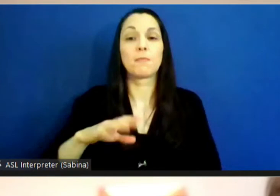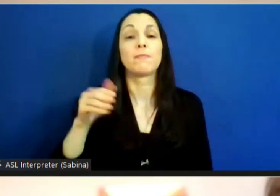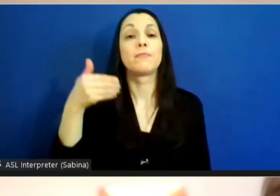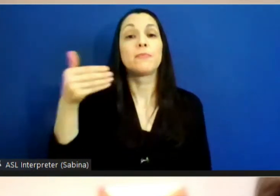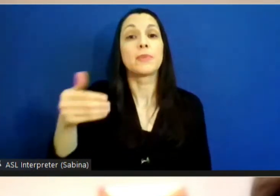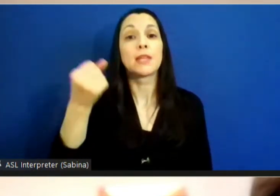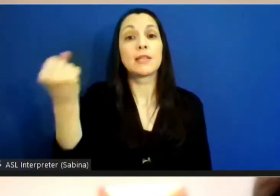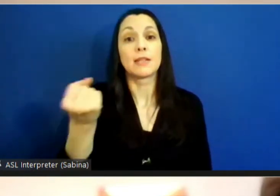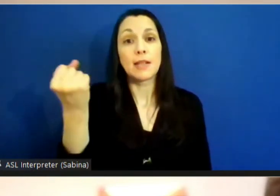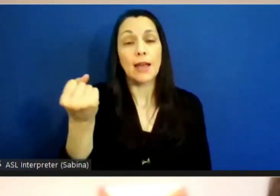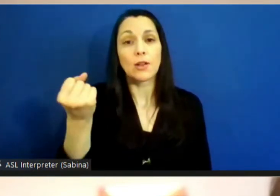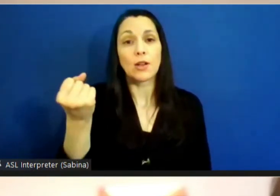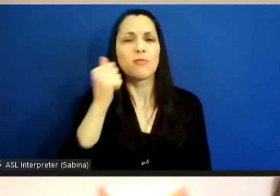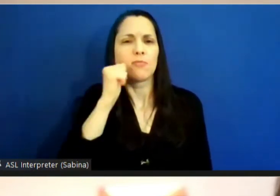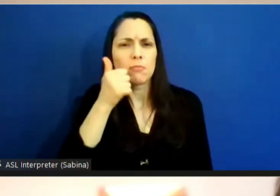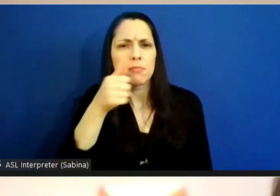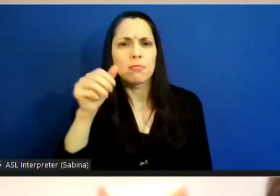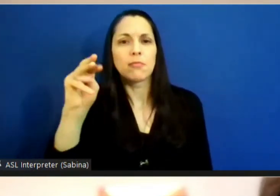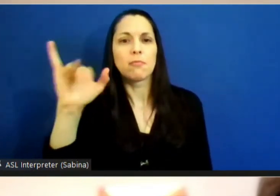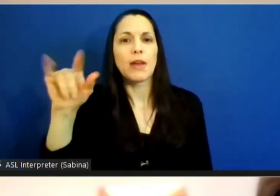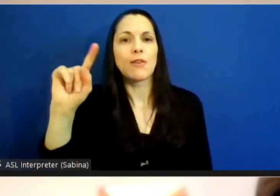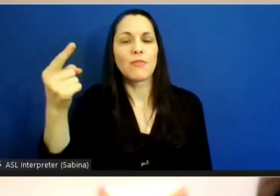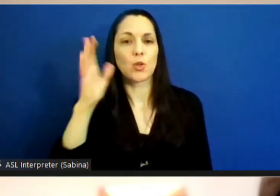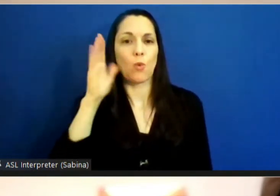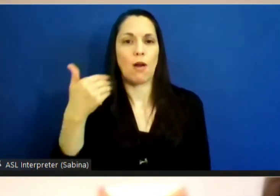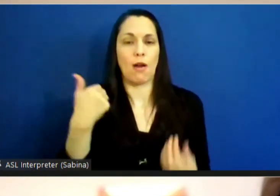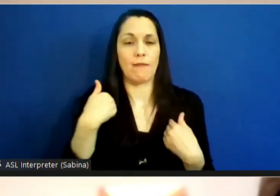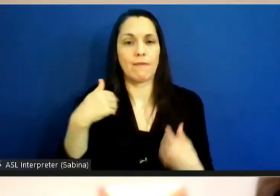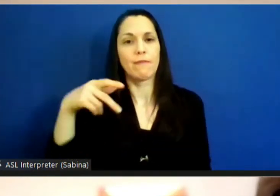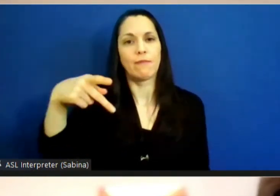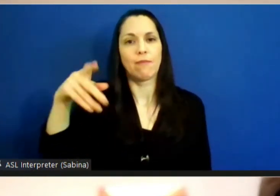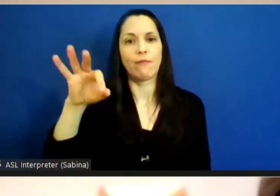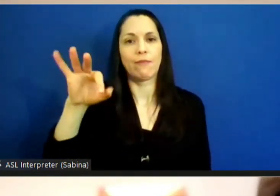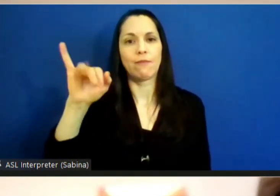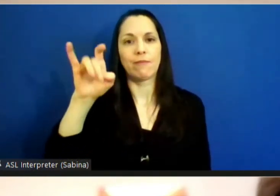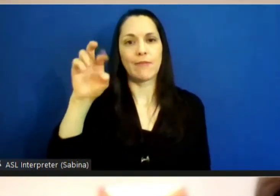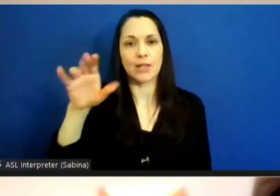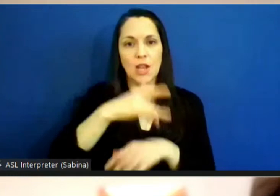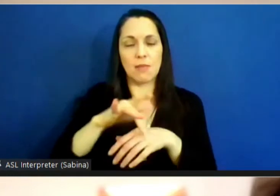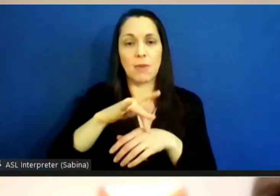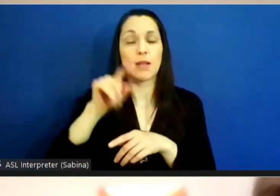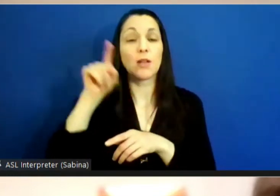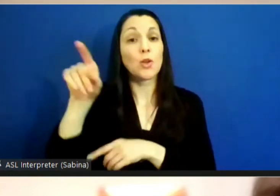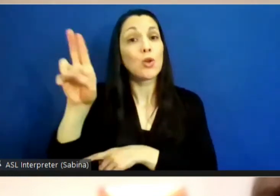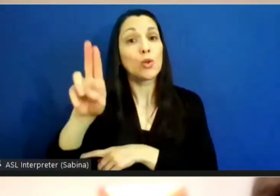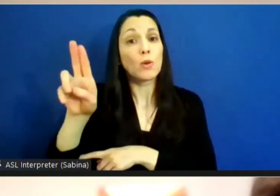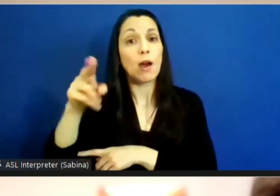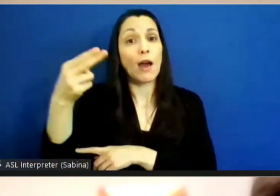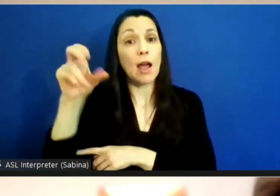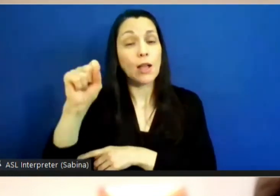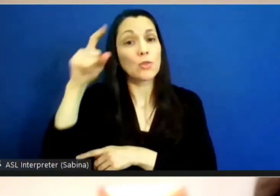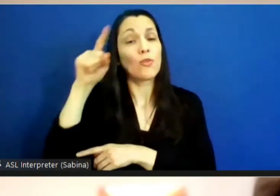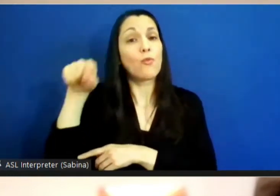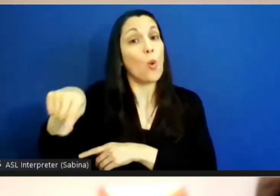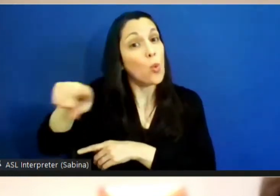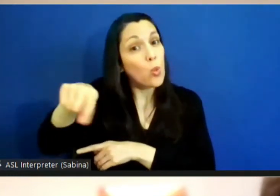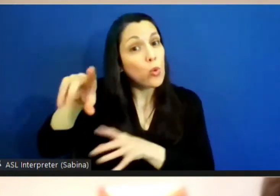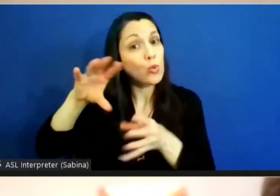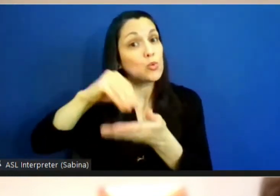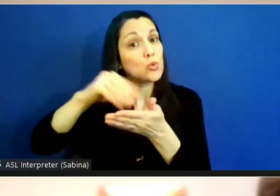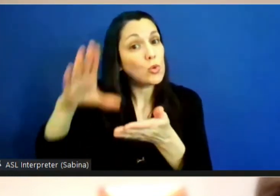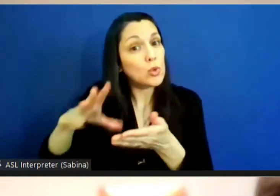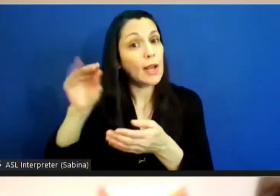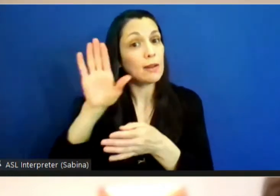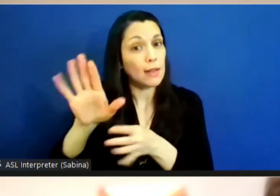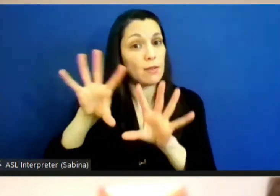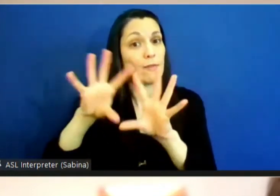May 1st, we'll have Pfizer available at the Ukiah High School for students and their families. And this is being